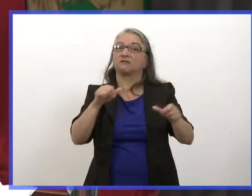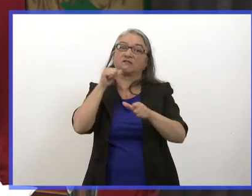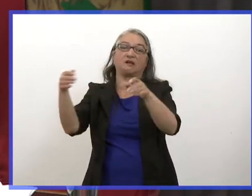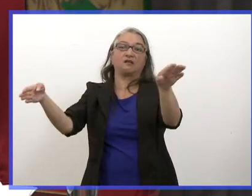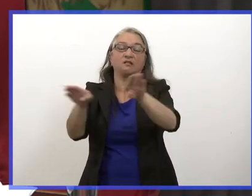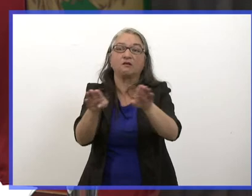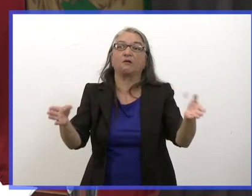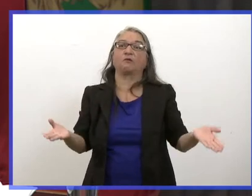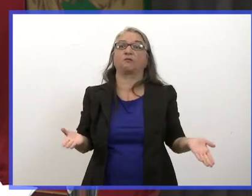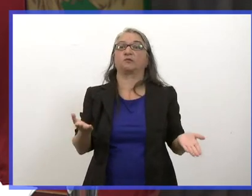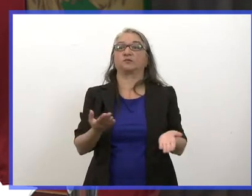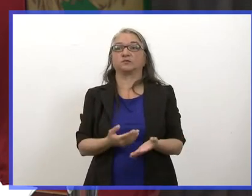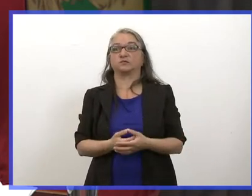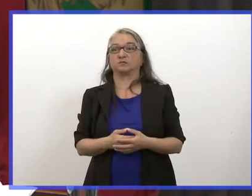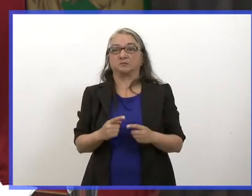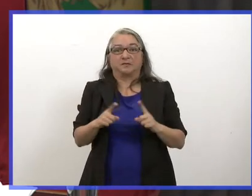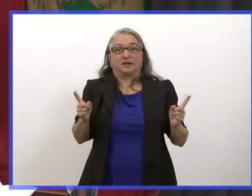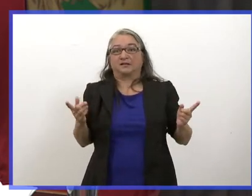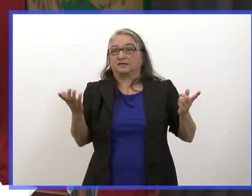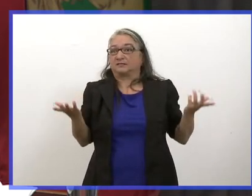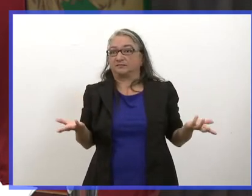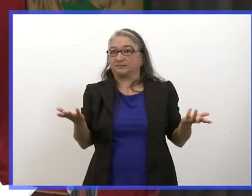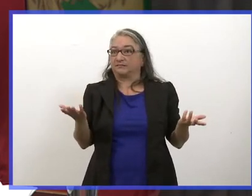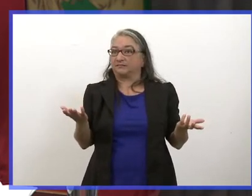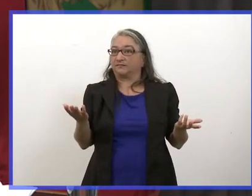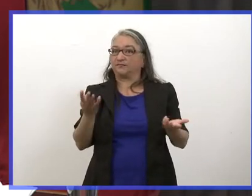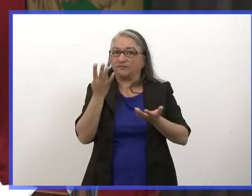had 4.5 weeks ago, I think we had 100 cases.